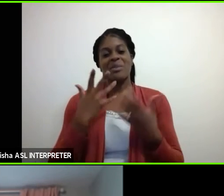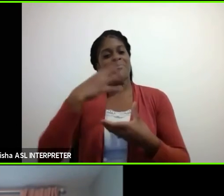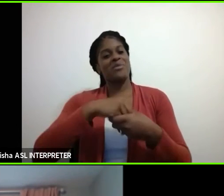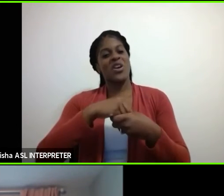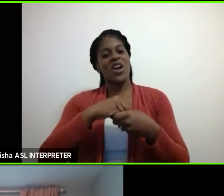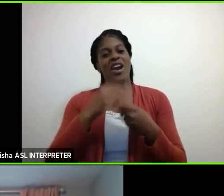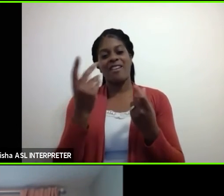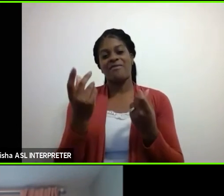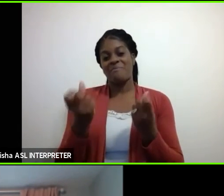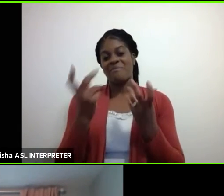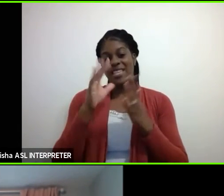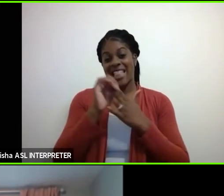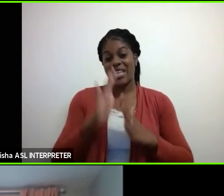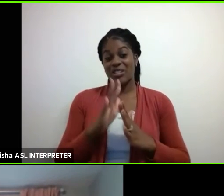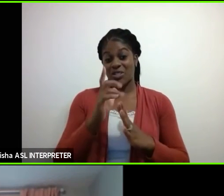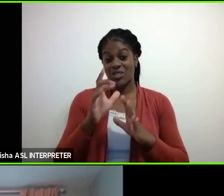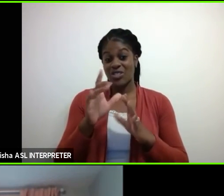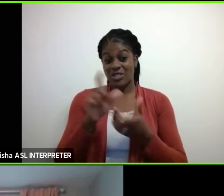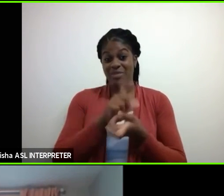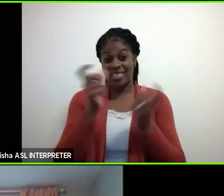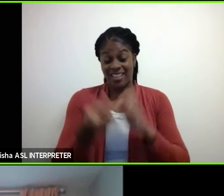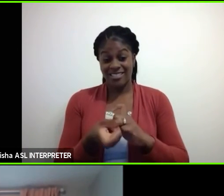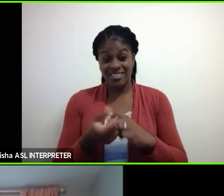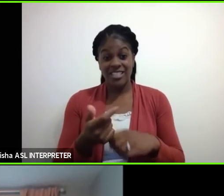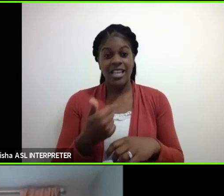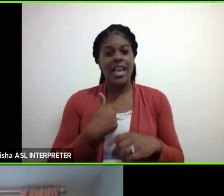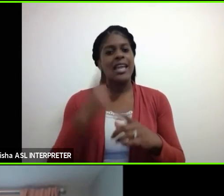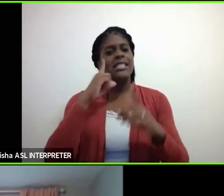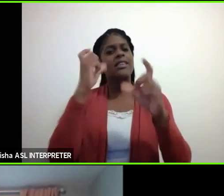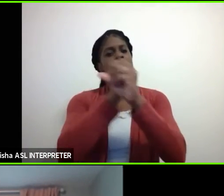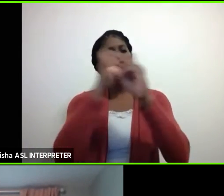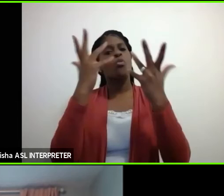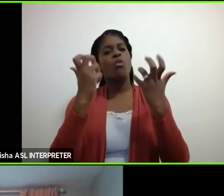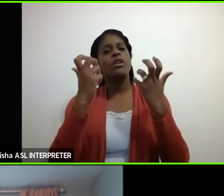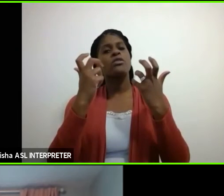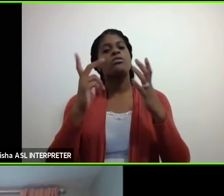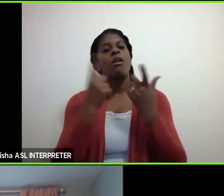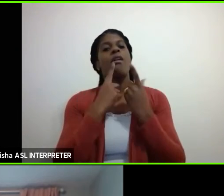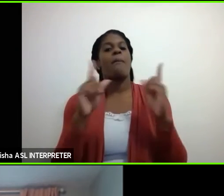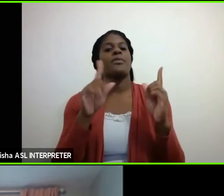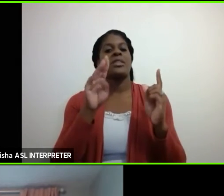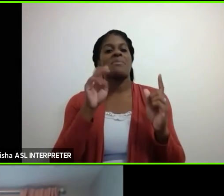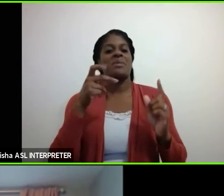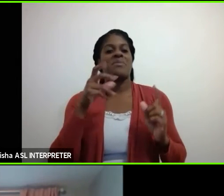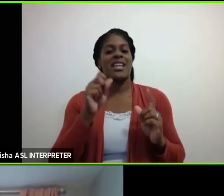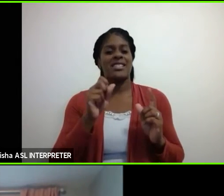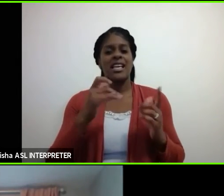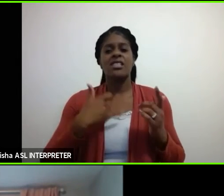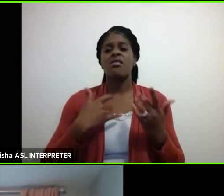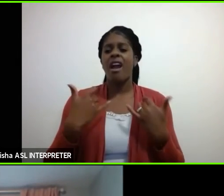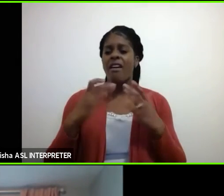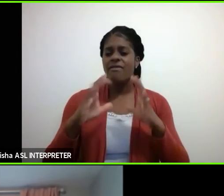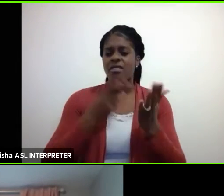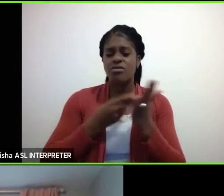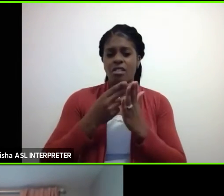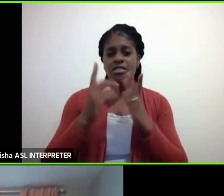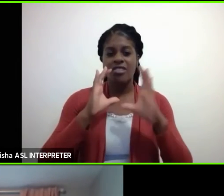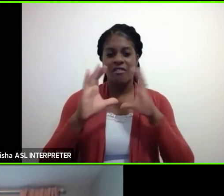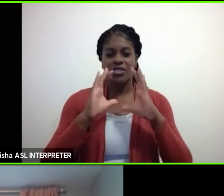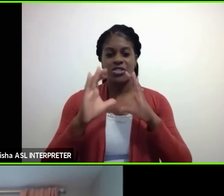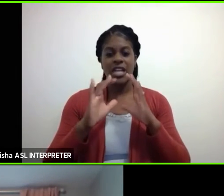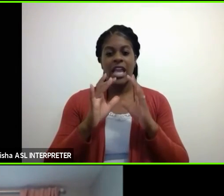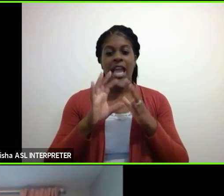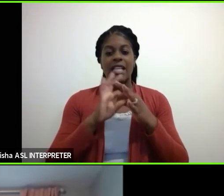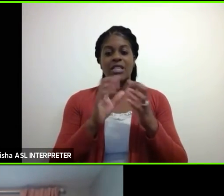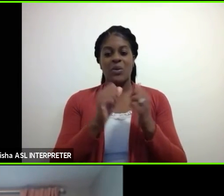that. It is within the vision of what we want to accomplish in MCPS, to have those honest conversations and to deal with the